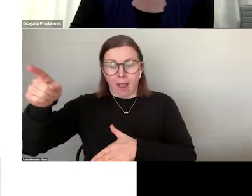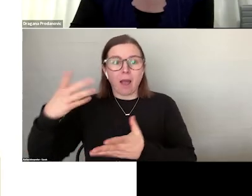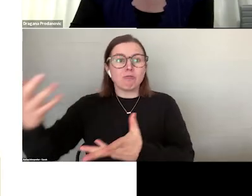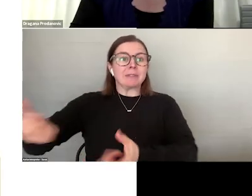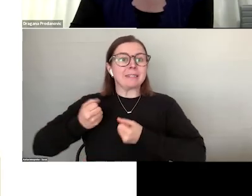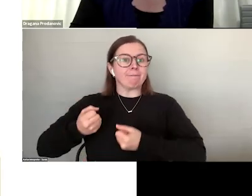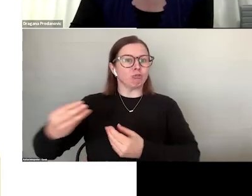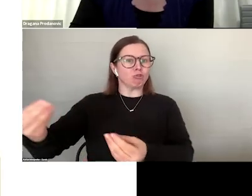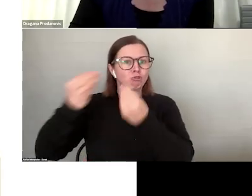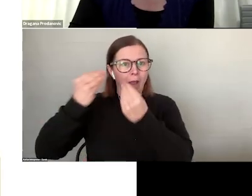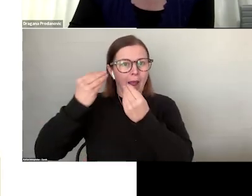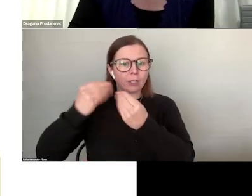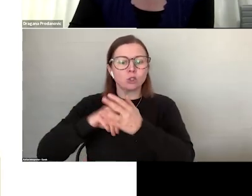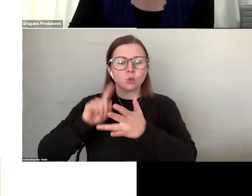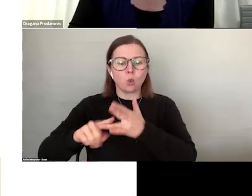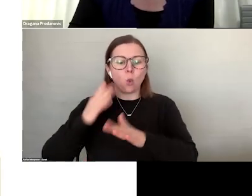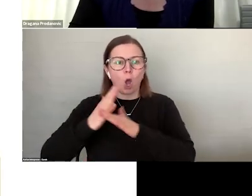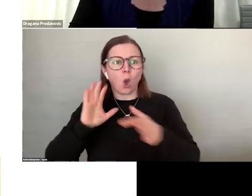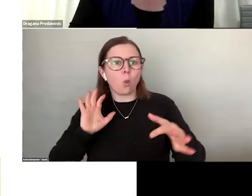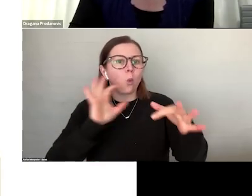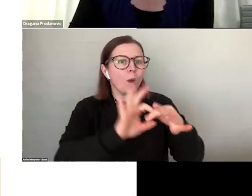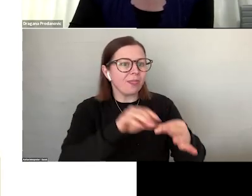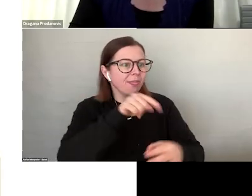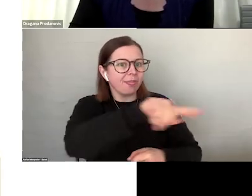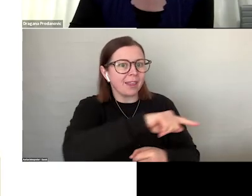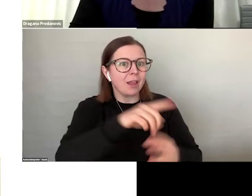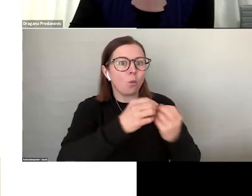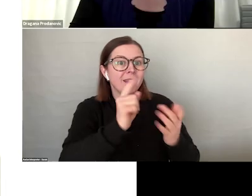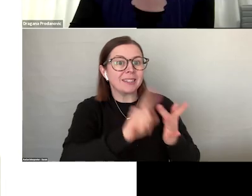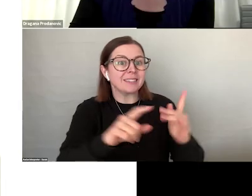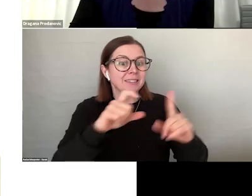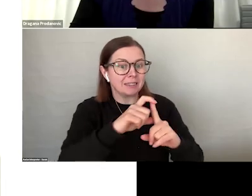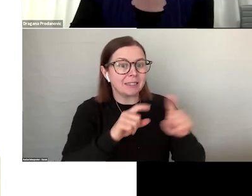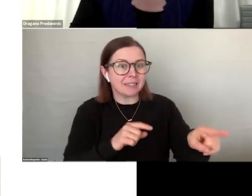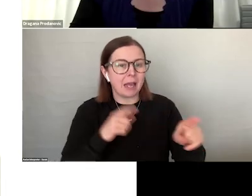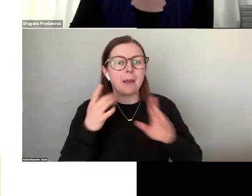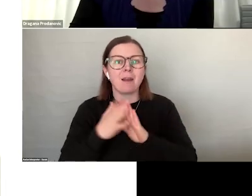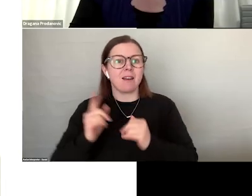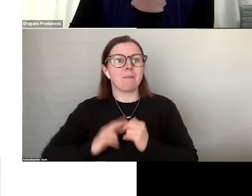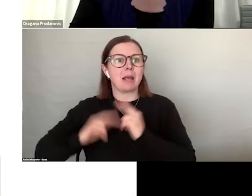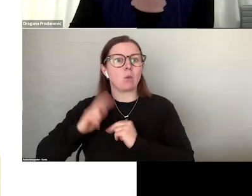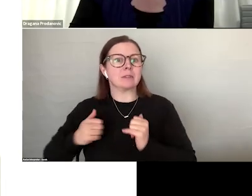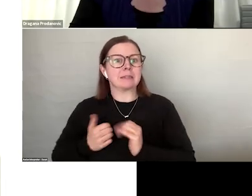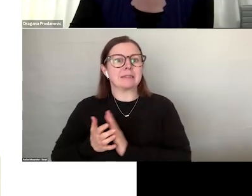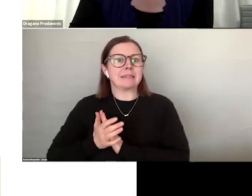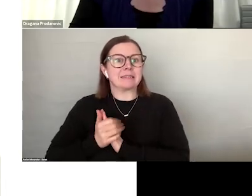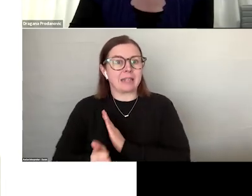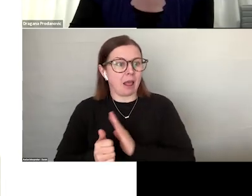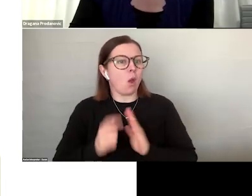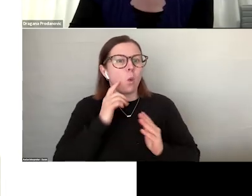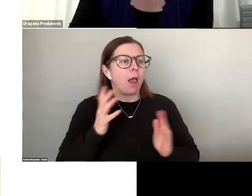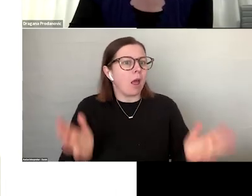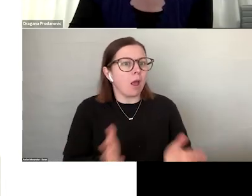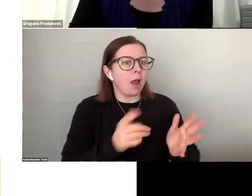with intellectual disability. Capacity building also could refer to building the skills of the person with intellectual